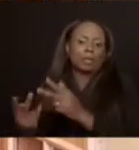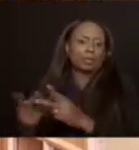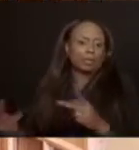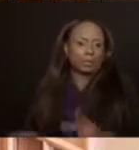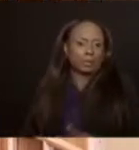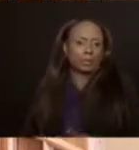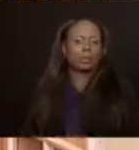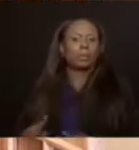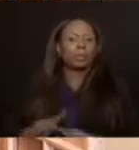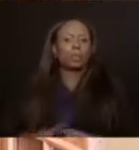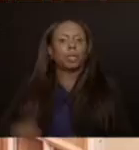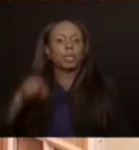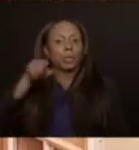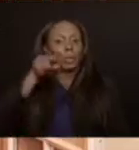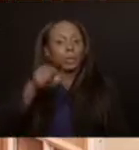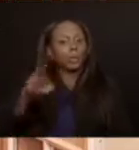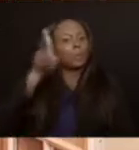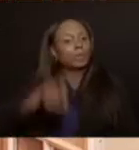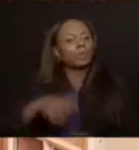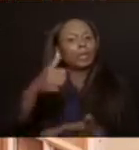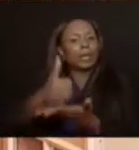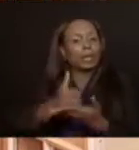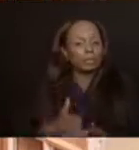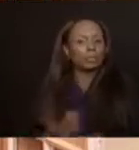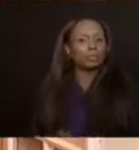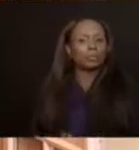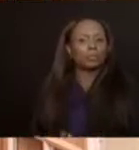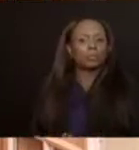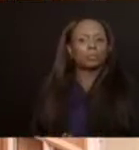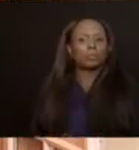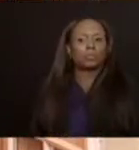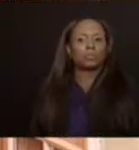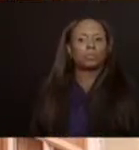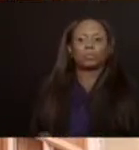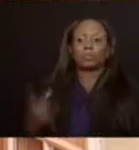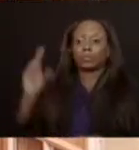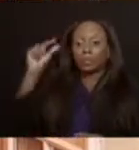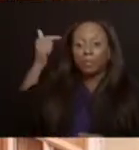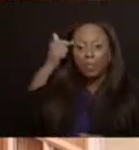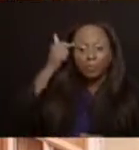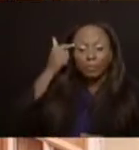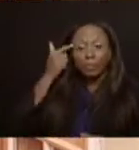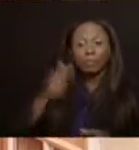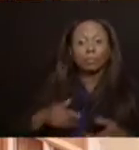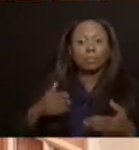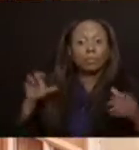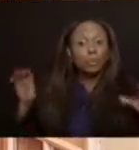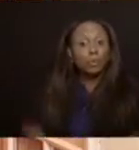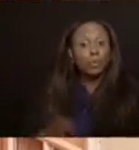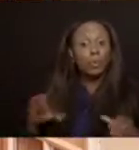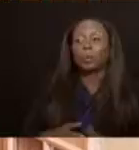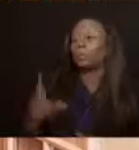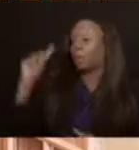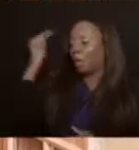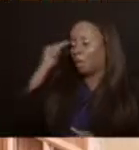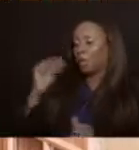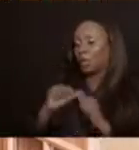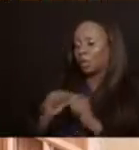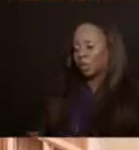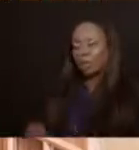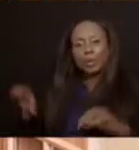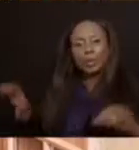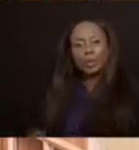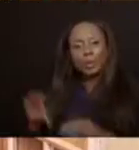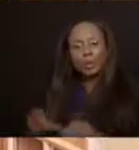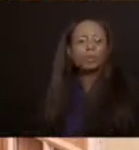requires you helping us to help you. And that's why I say the government has done and will continue to do what it can. The